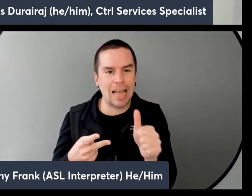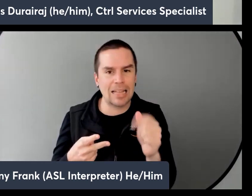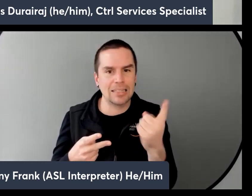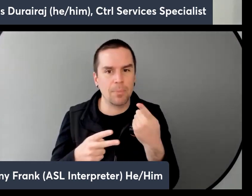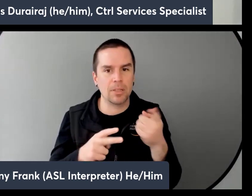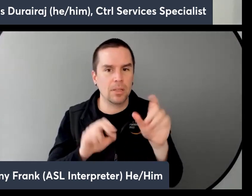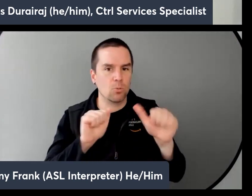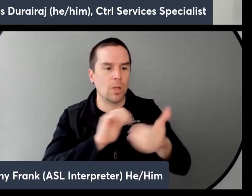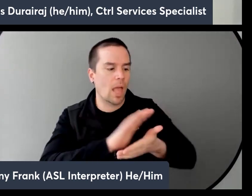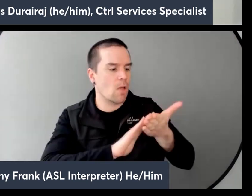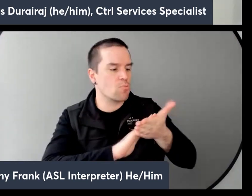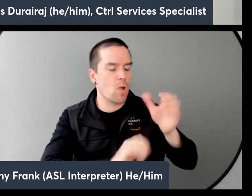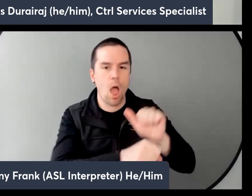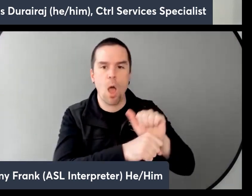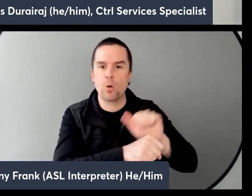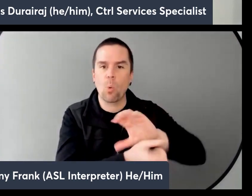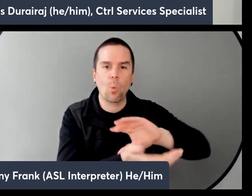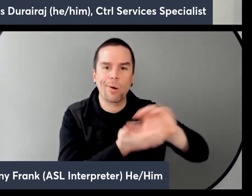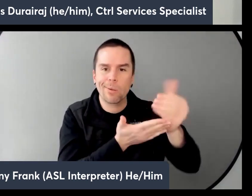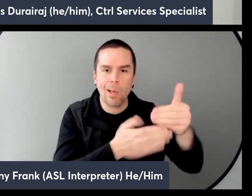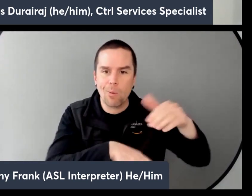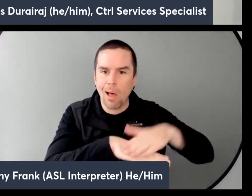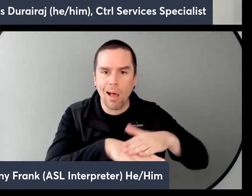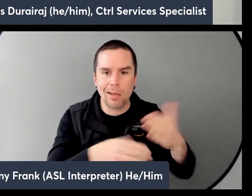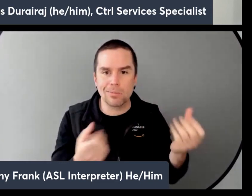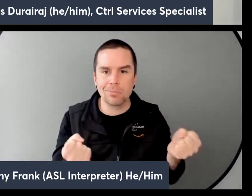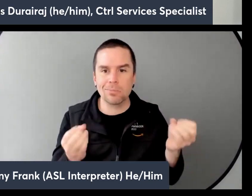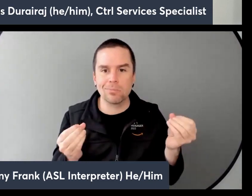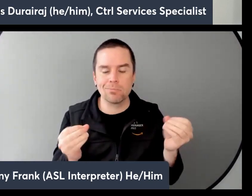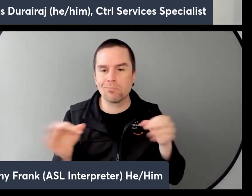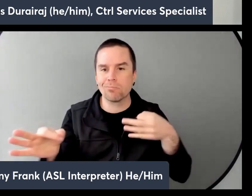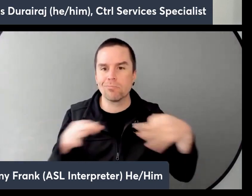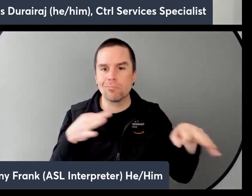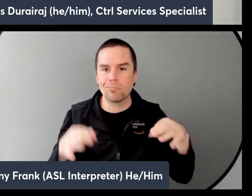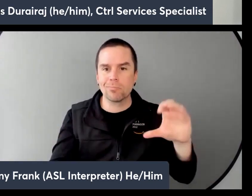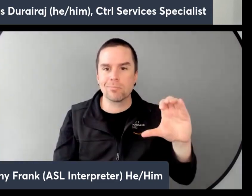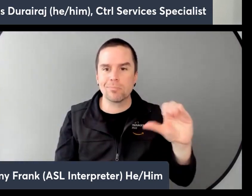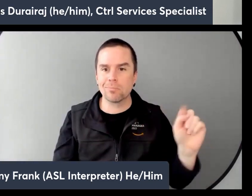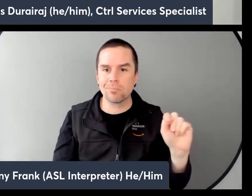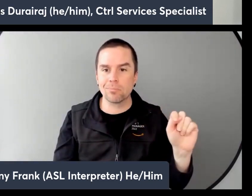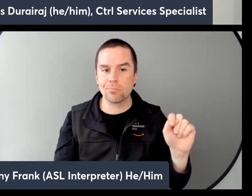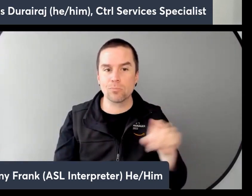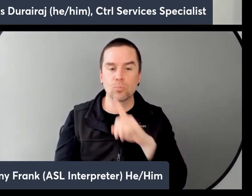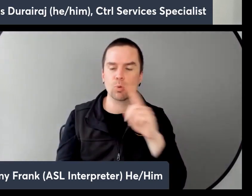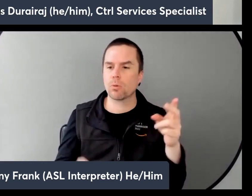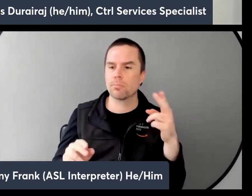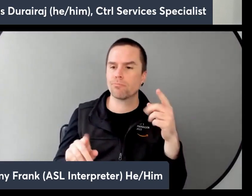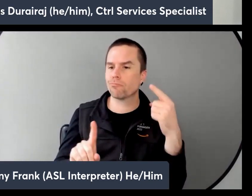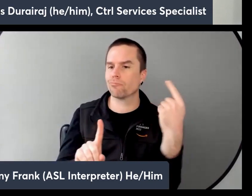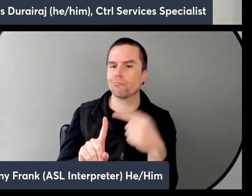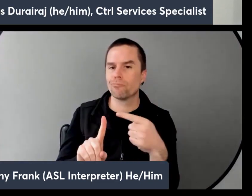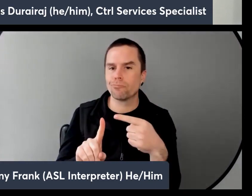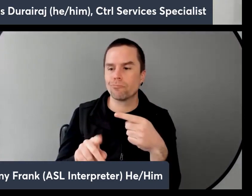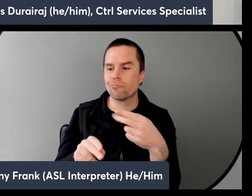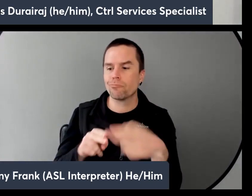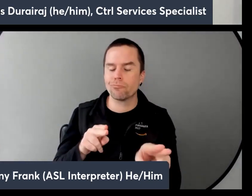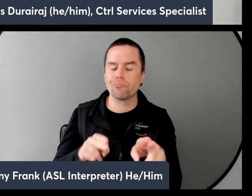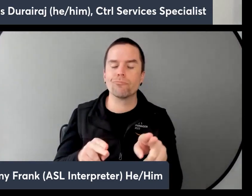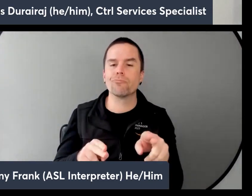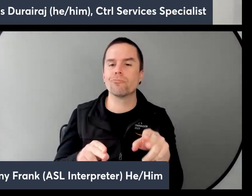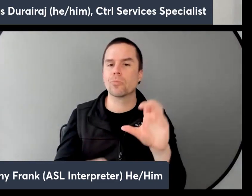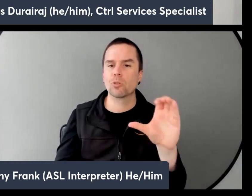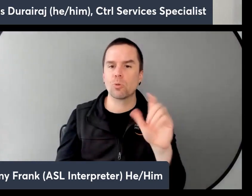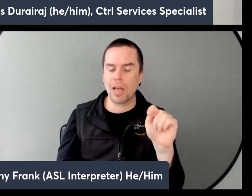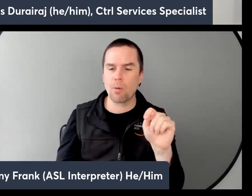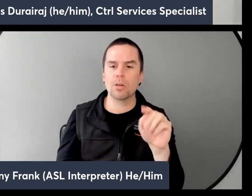on. What exactly is it? So, in a nutshell, Jeff, Control Tower is a well-architected